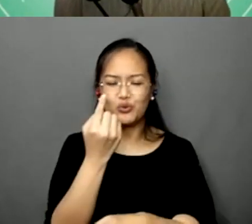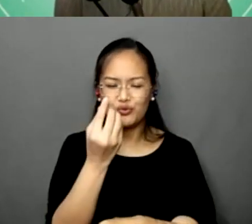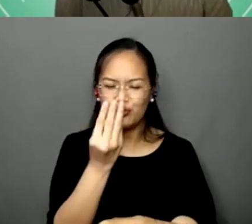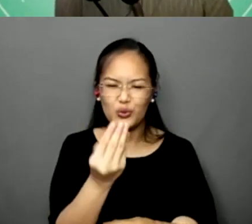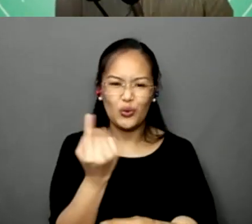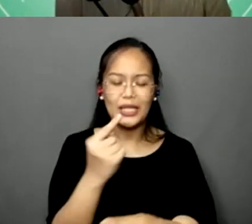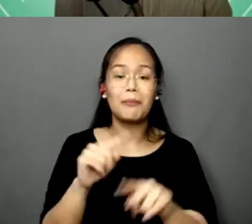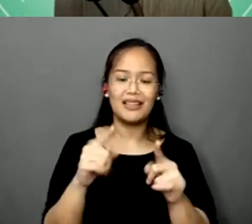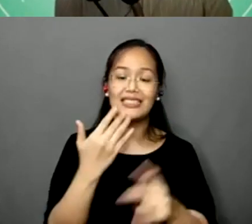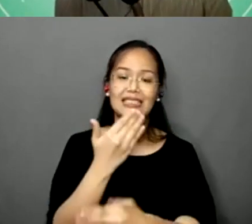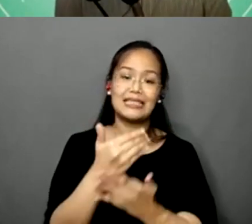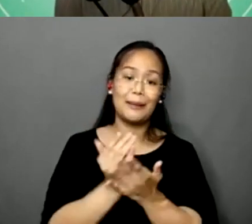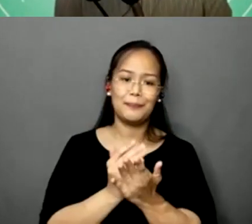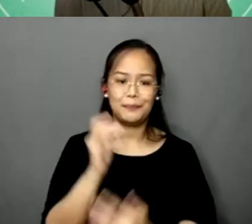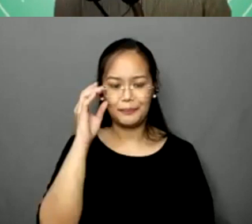some.